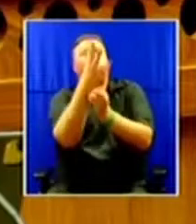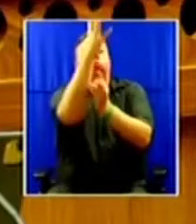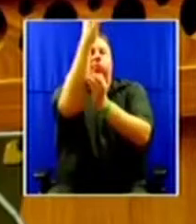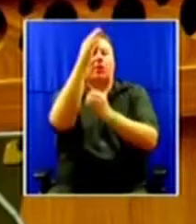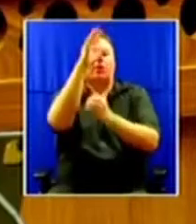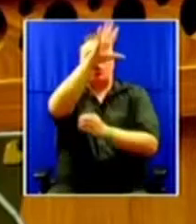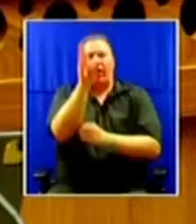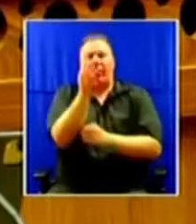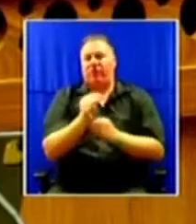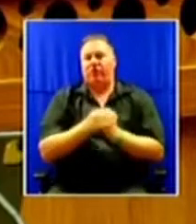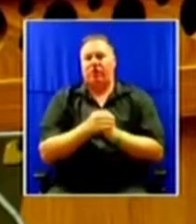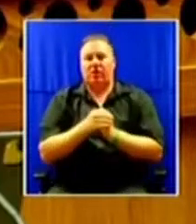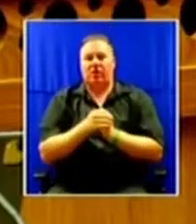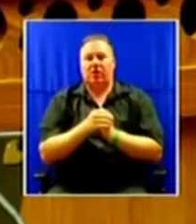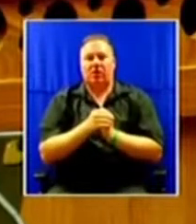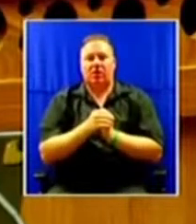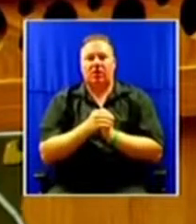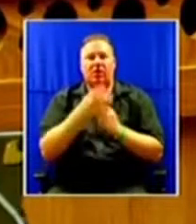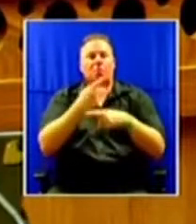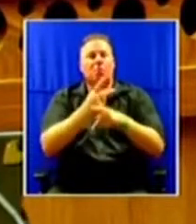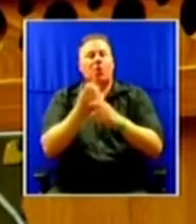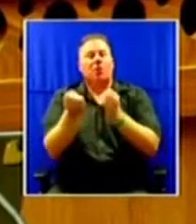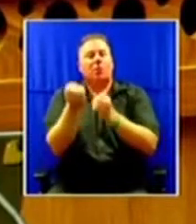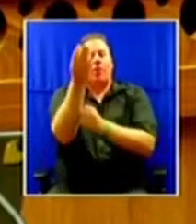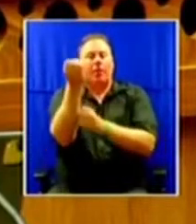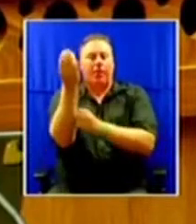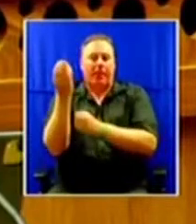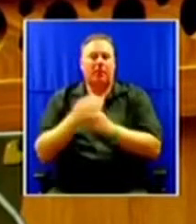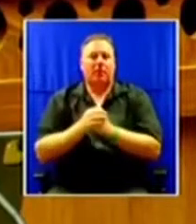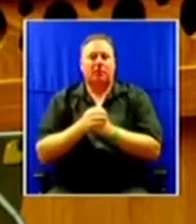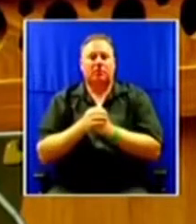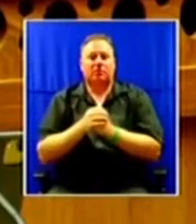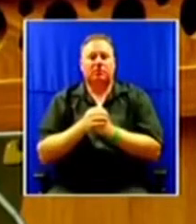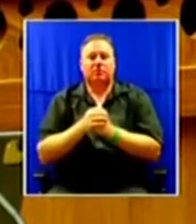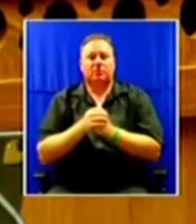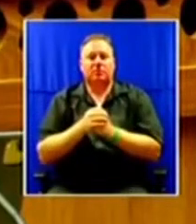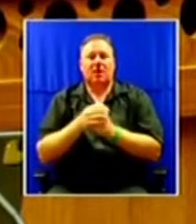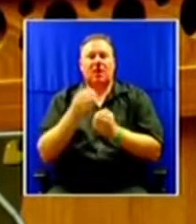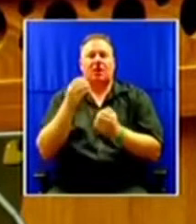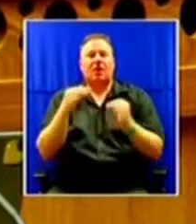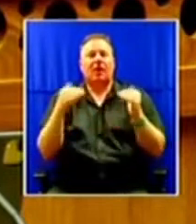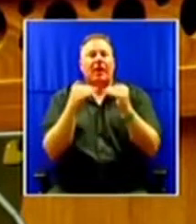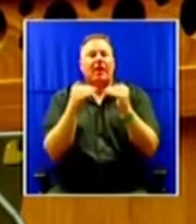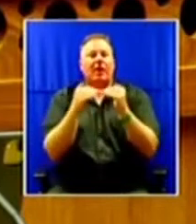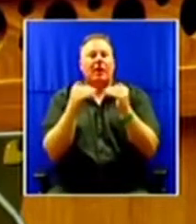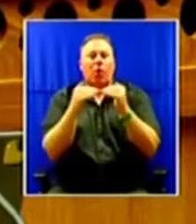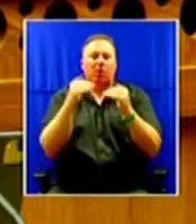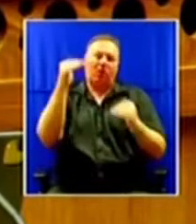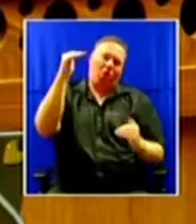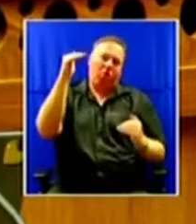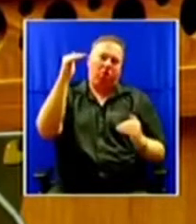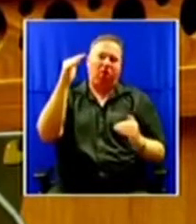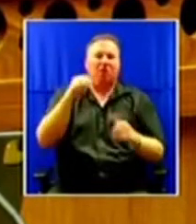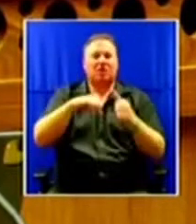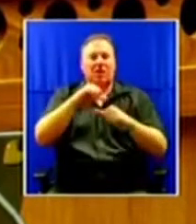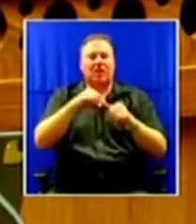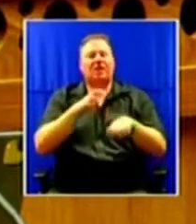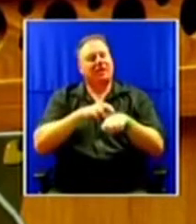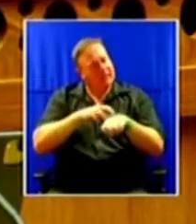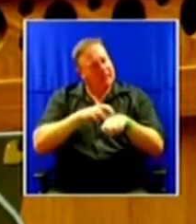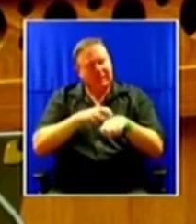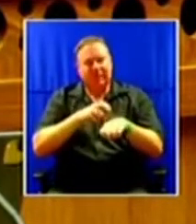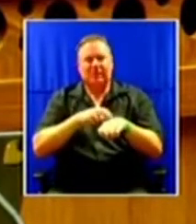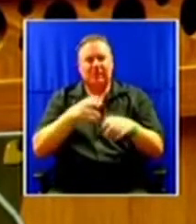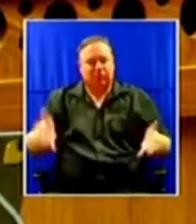the deep inequalities in our society. We must accelerate the